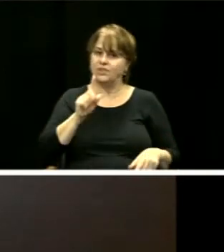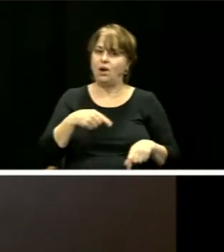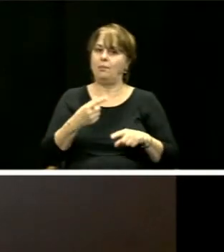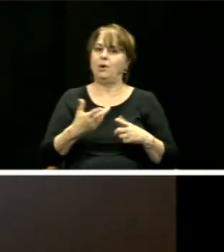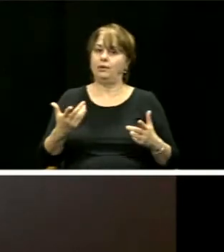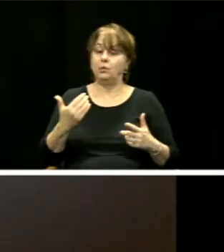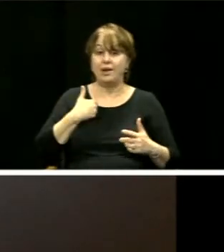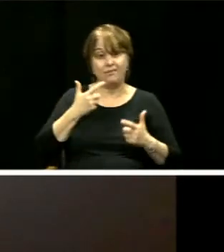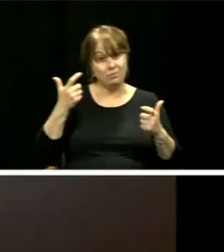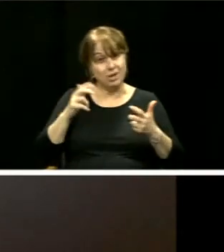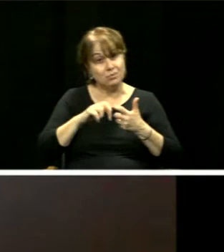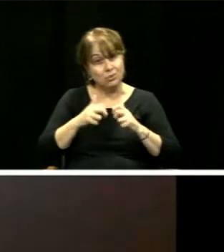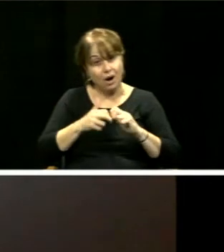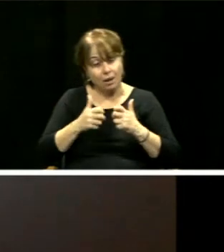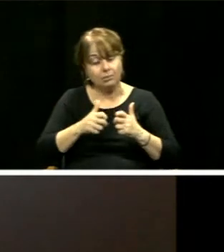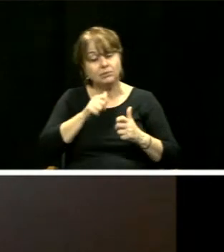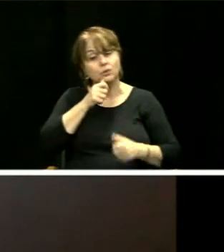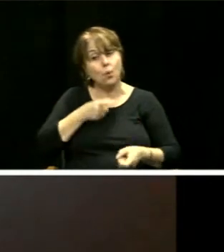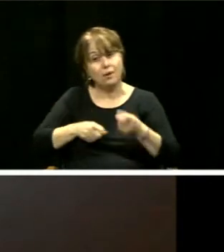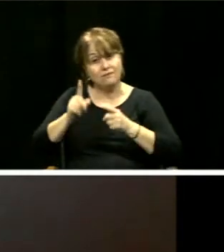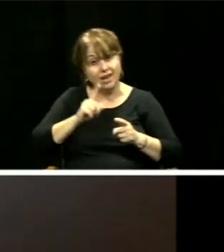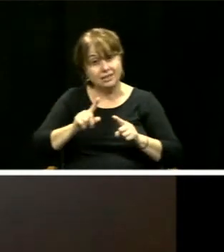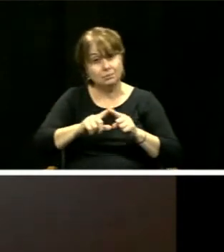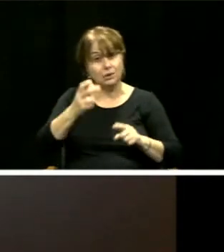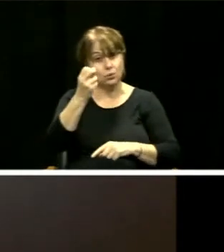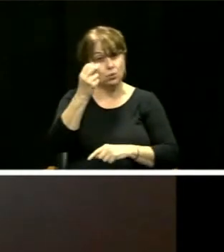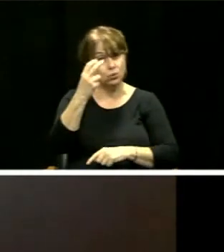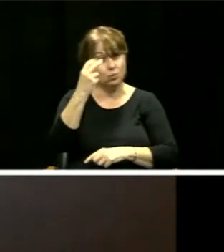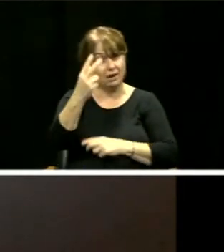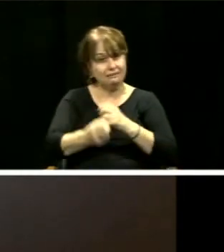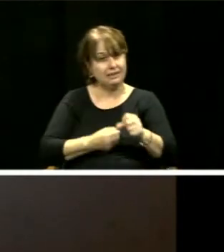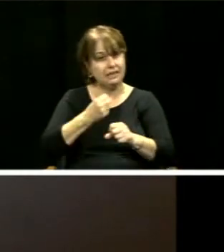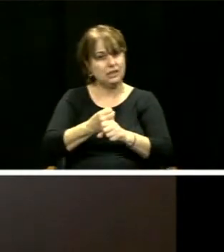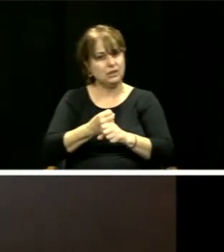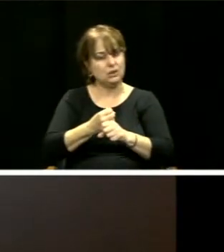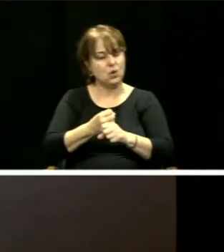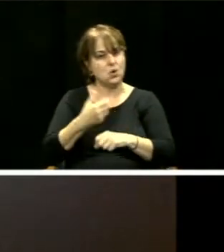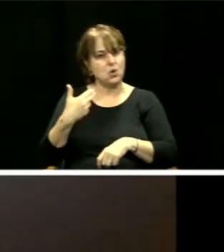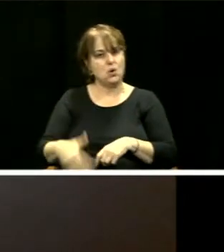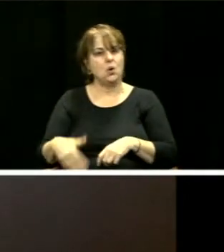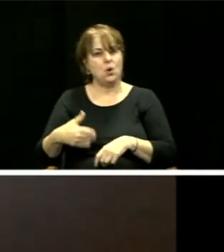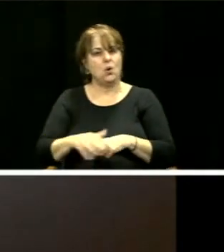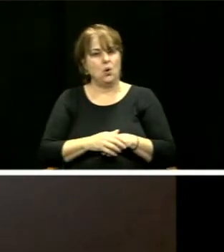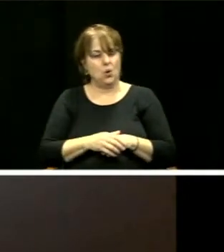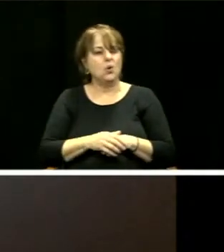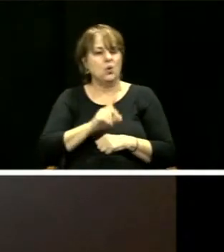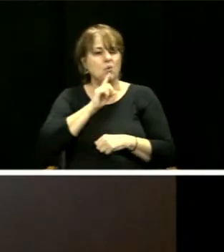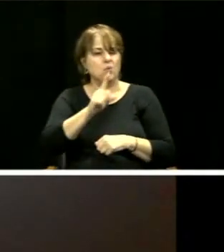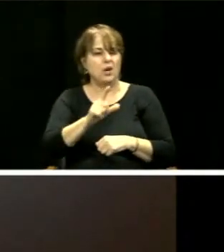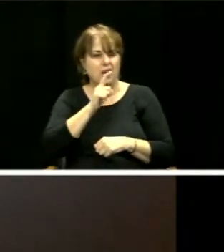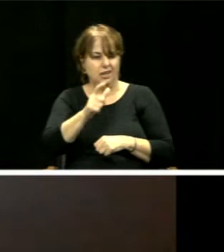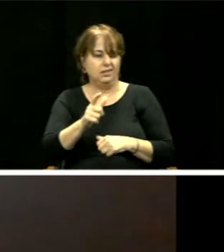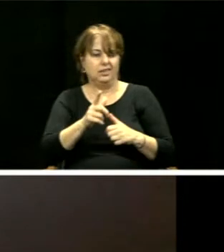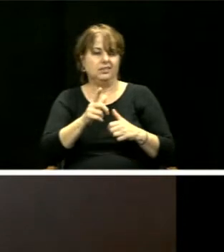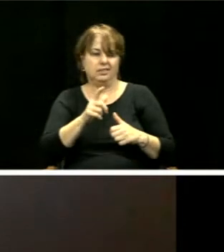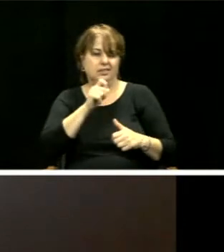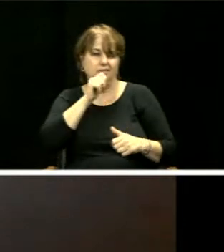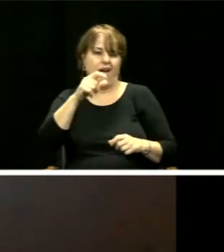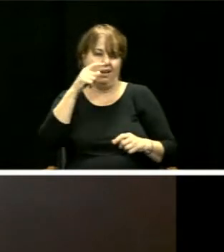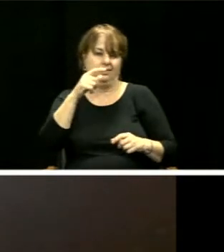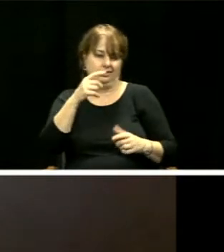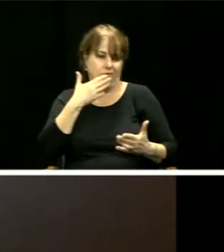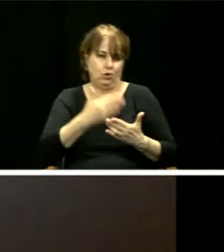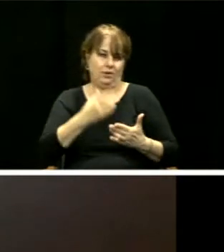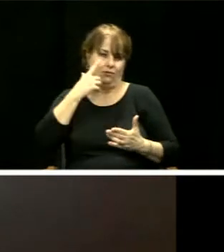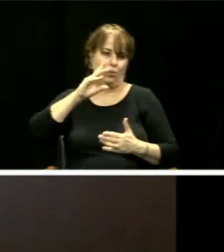big problems, and no offense, 12 years, that's not really going to help the residents of West Hartford much with these failed